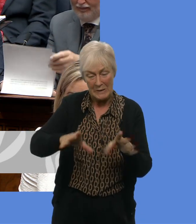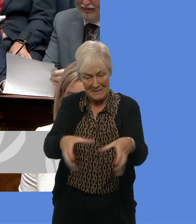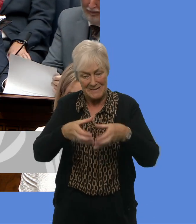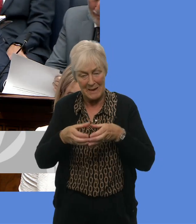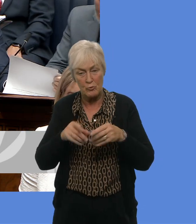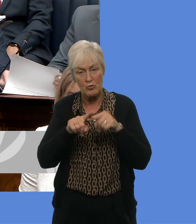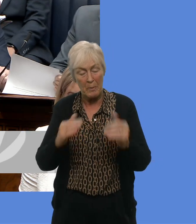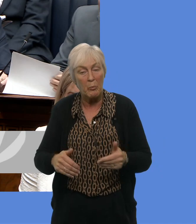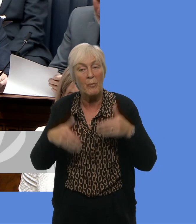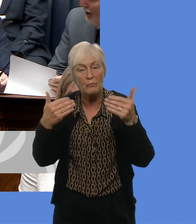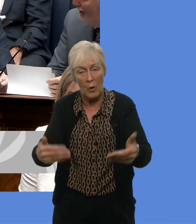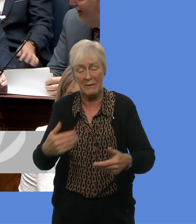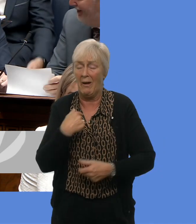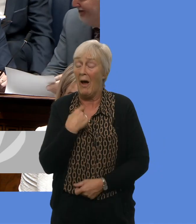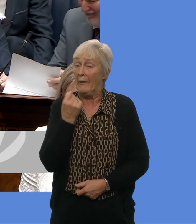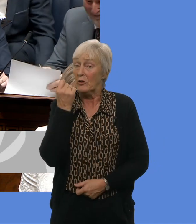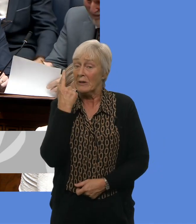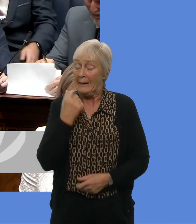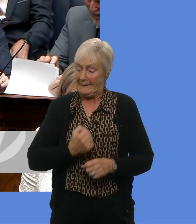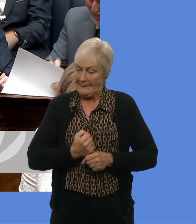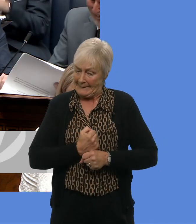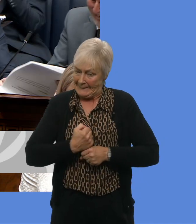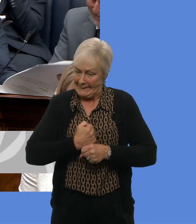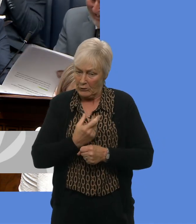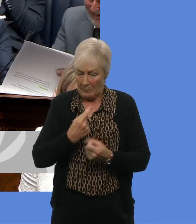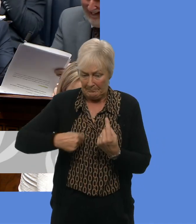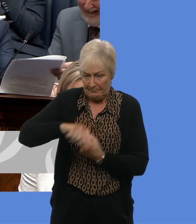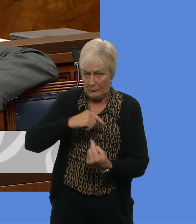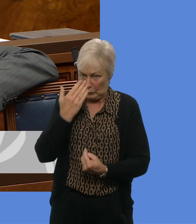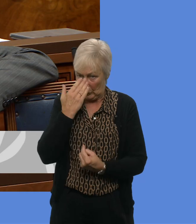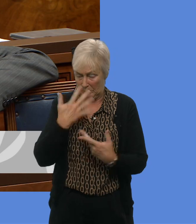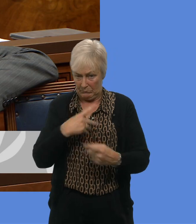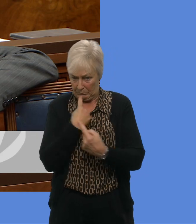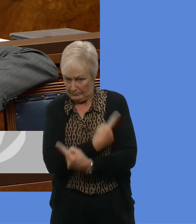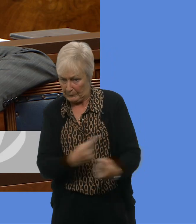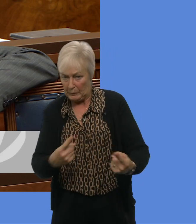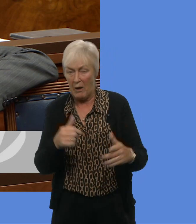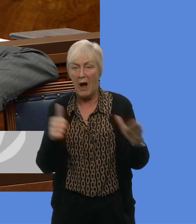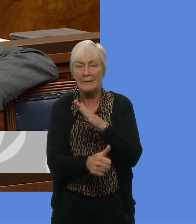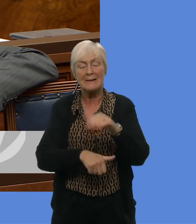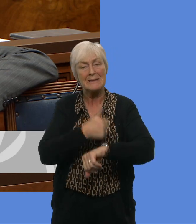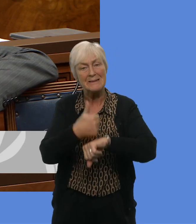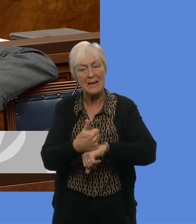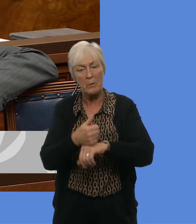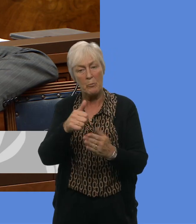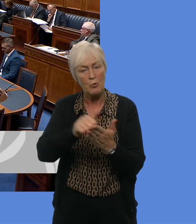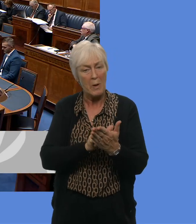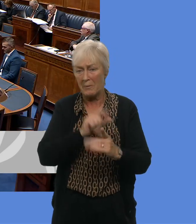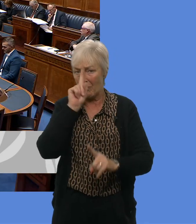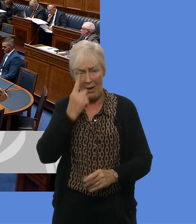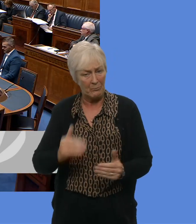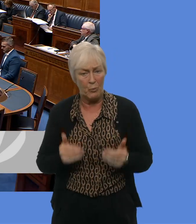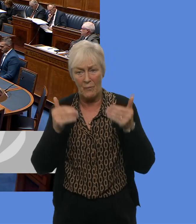and advance it. So I understand the frustration that for some schools they were announced as part of the SEP programme, but they haven't been able to advance. Once